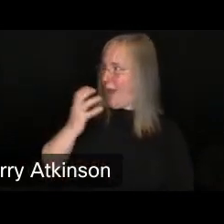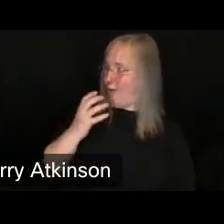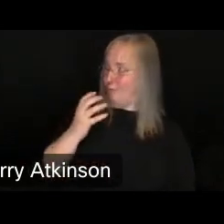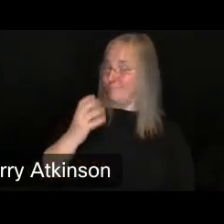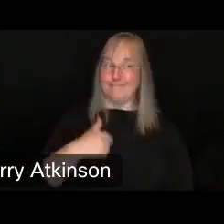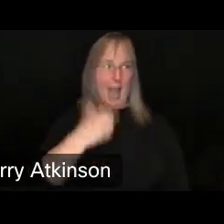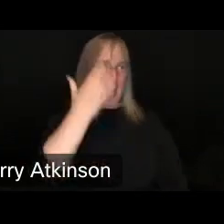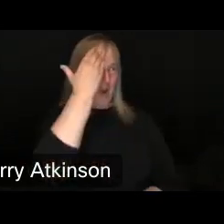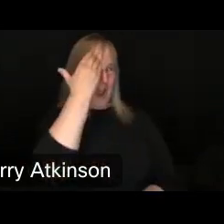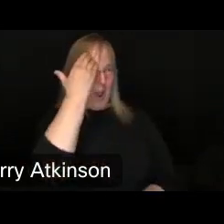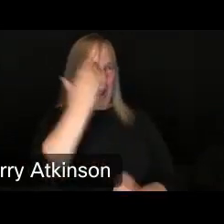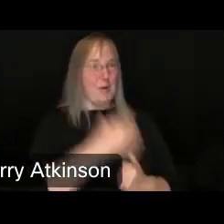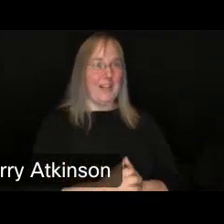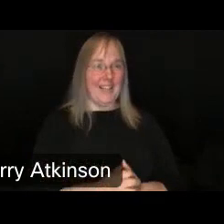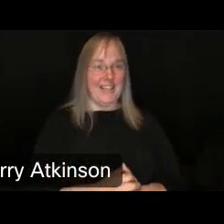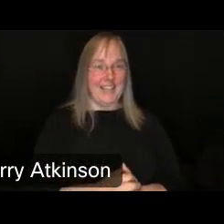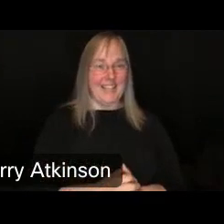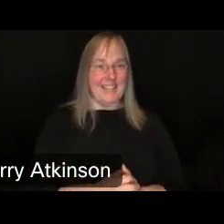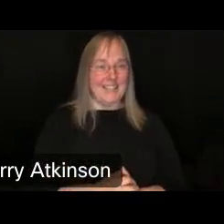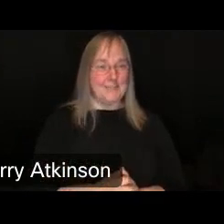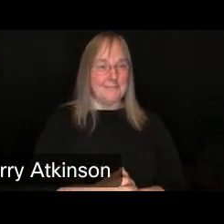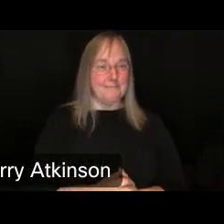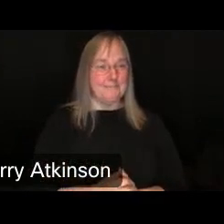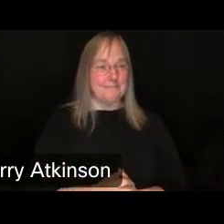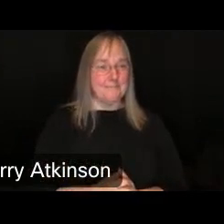know. So long.